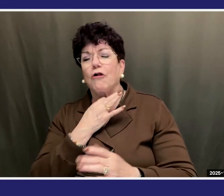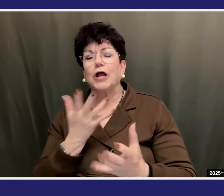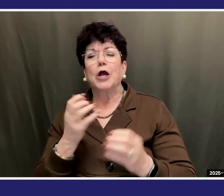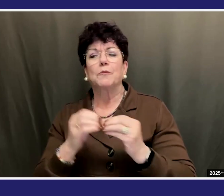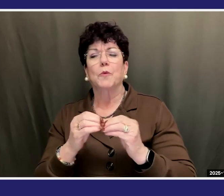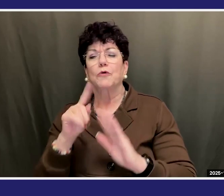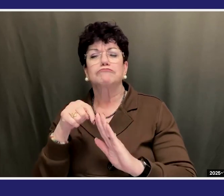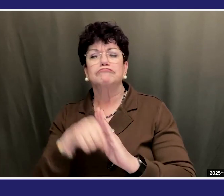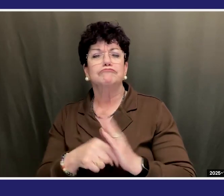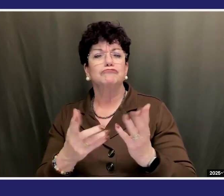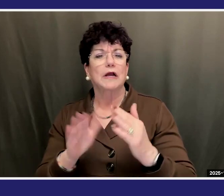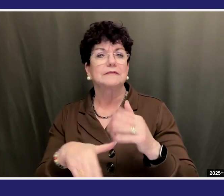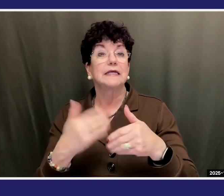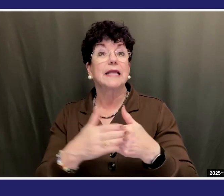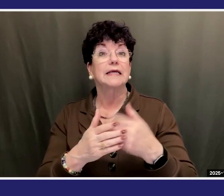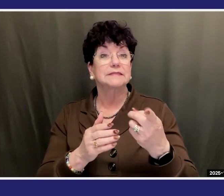please.